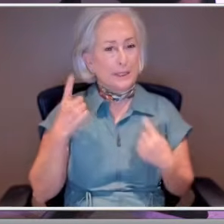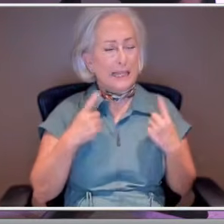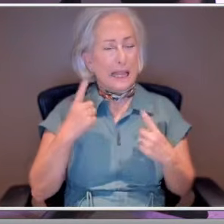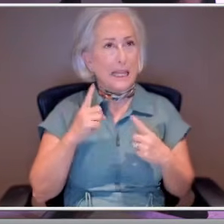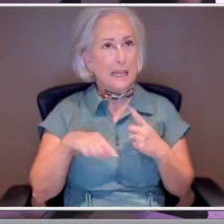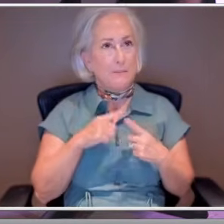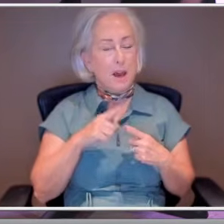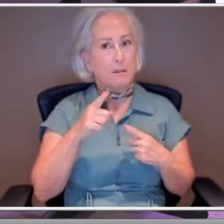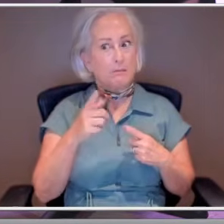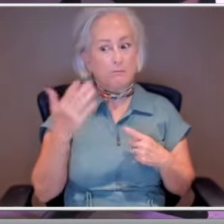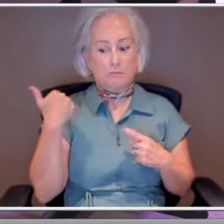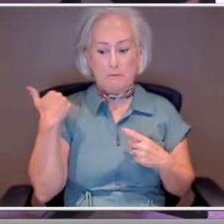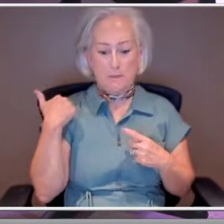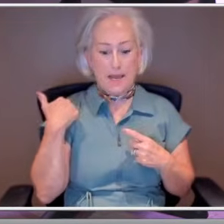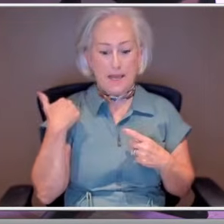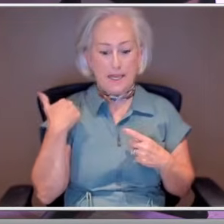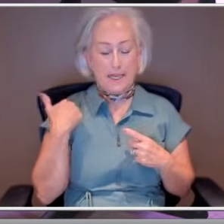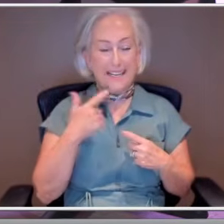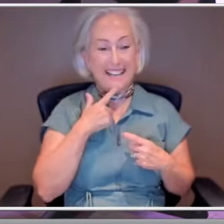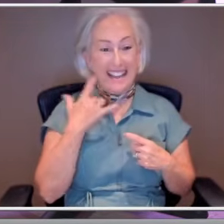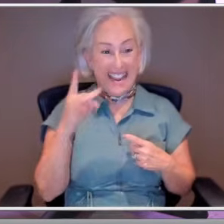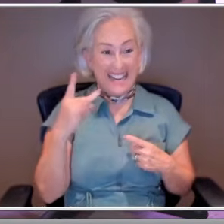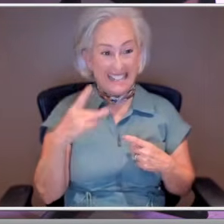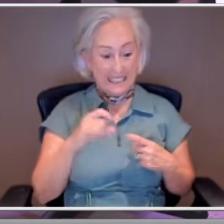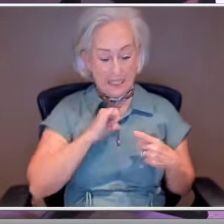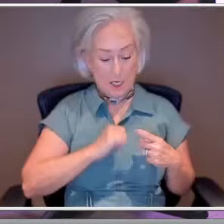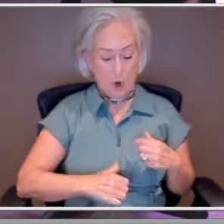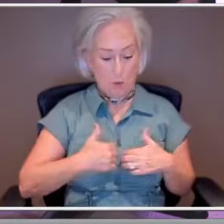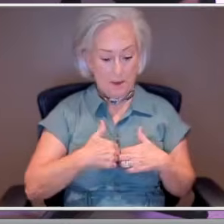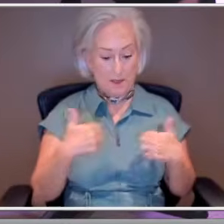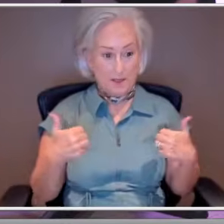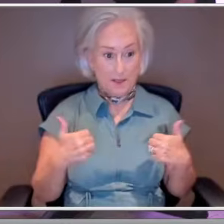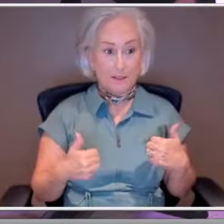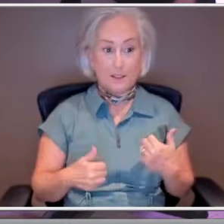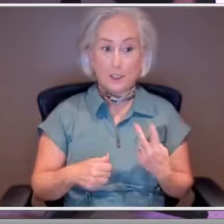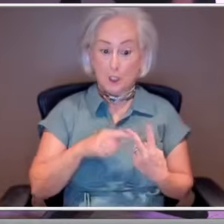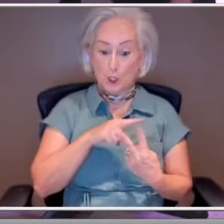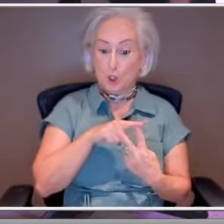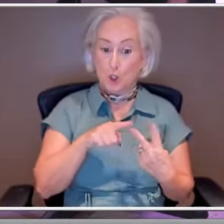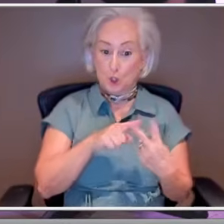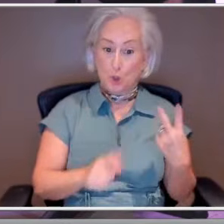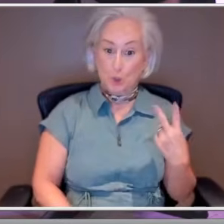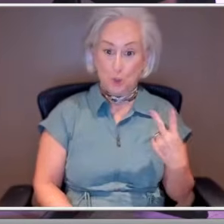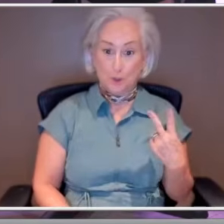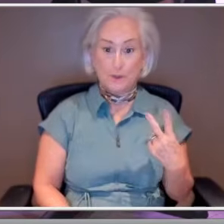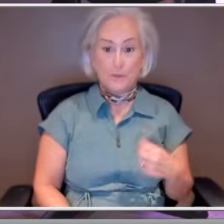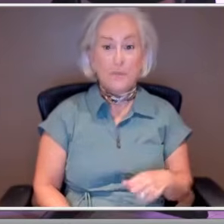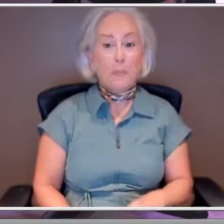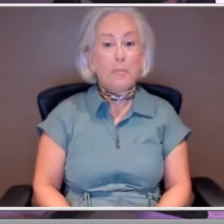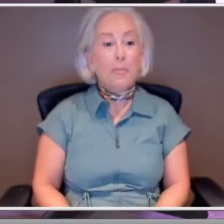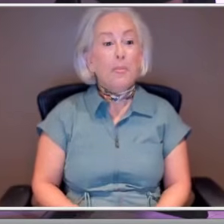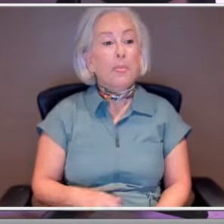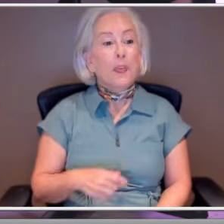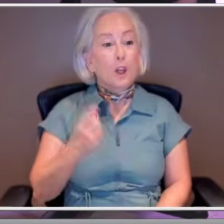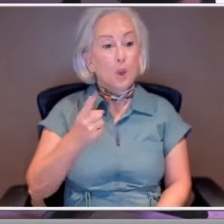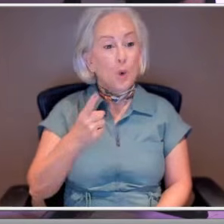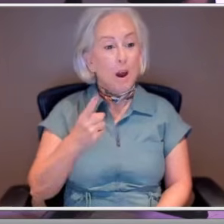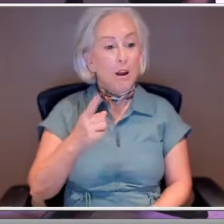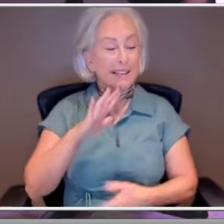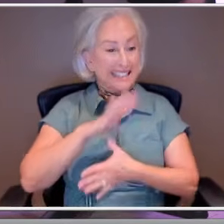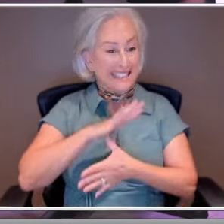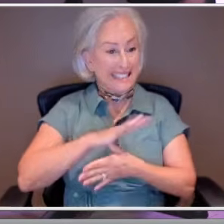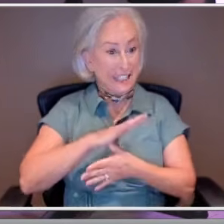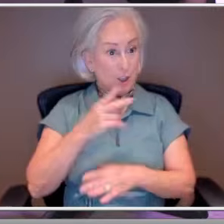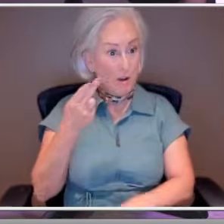heart surgery at 18? 2 and 18, yes. So you're a senior in high school. You're having open heart